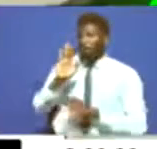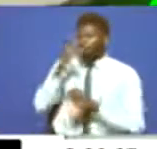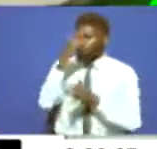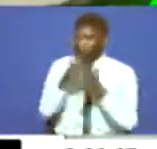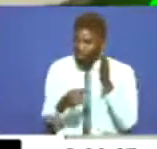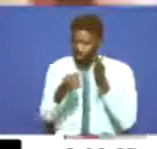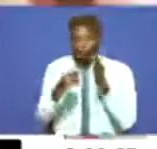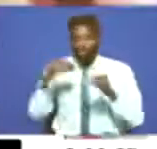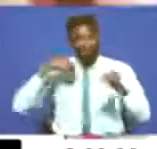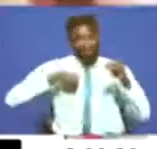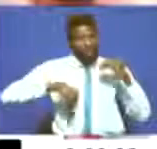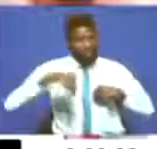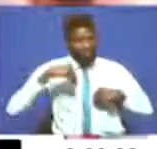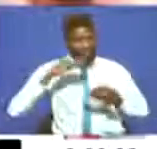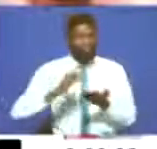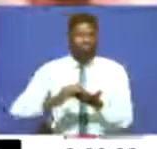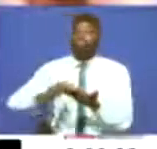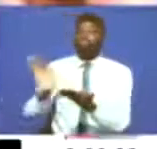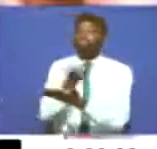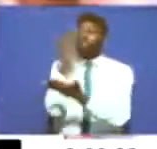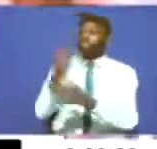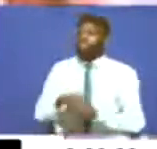corruption. DP.